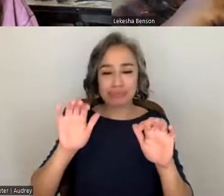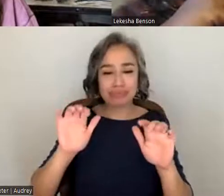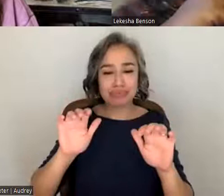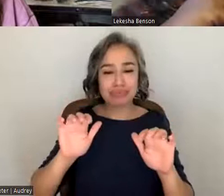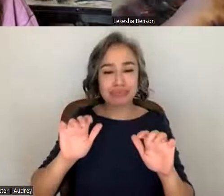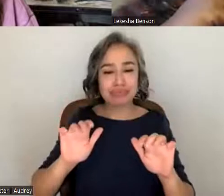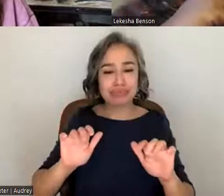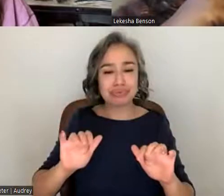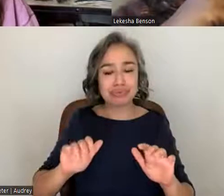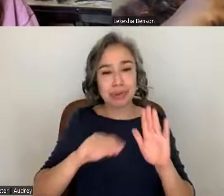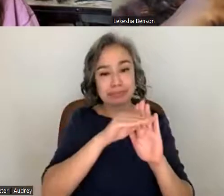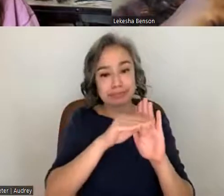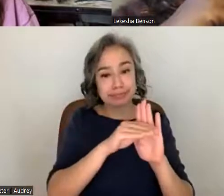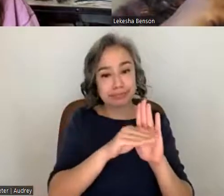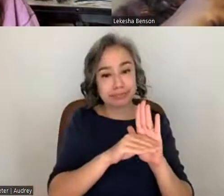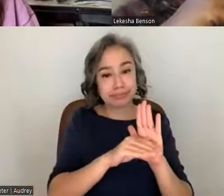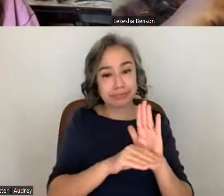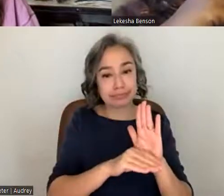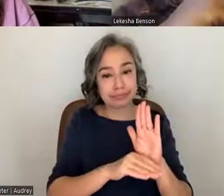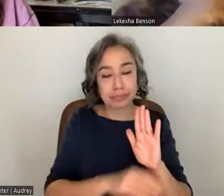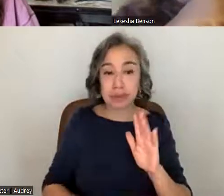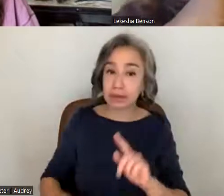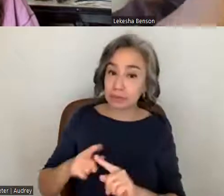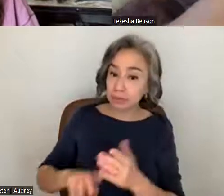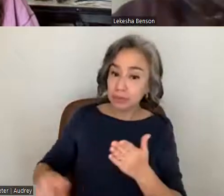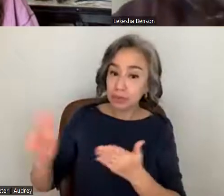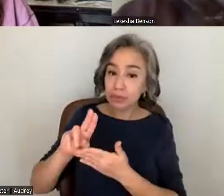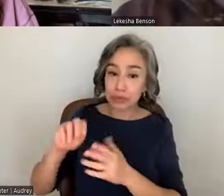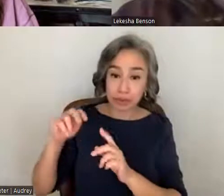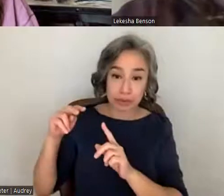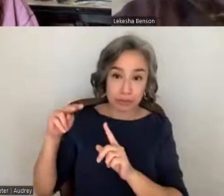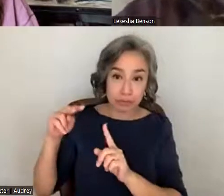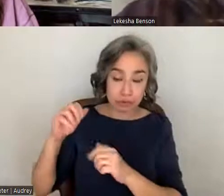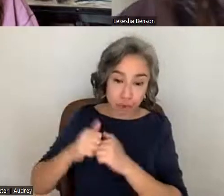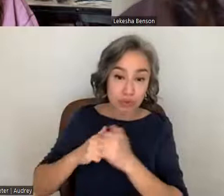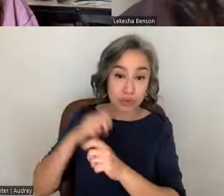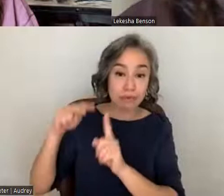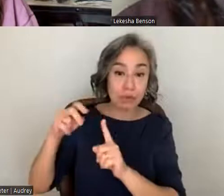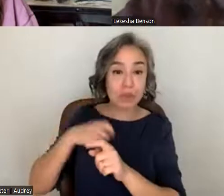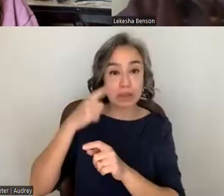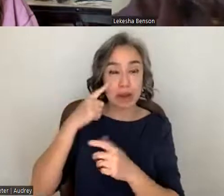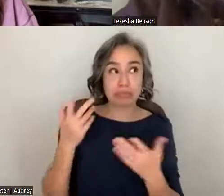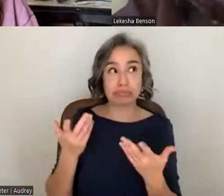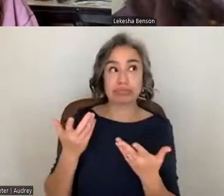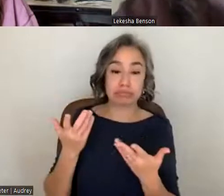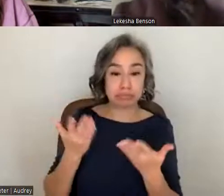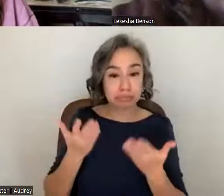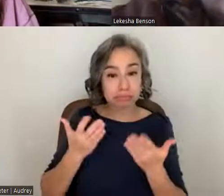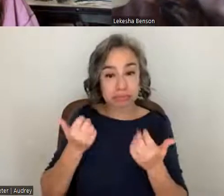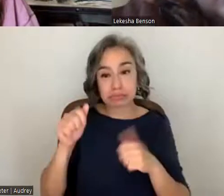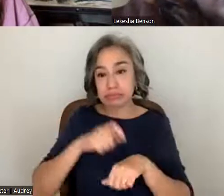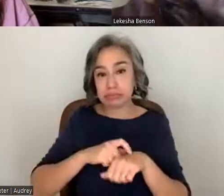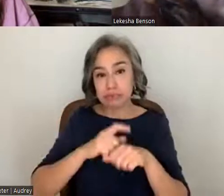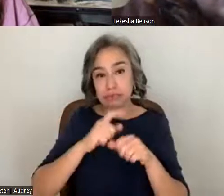university structural point of view, one of the things we kind of came to is maybe anytime a researcher does something